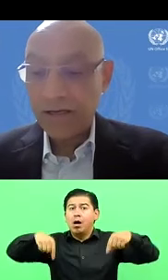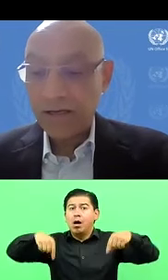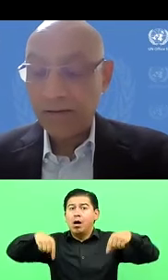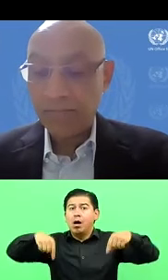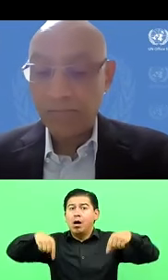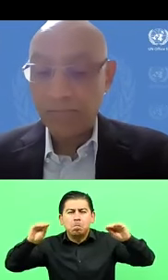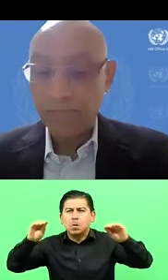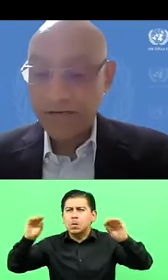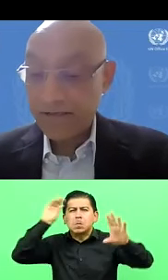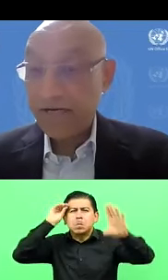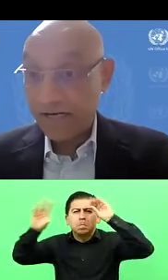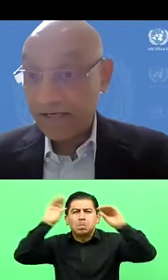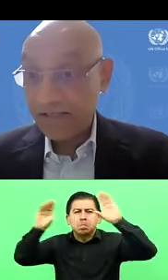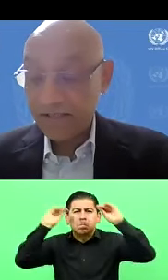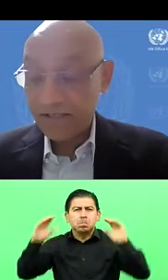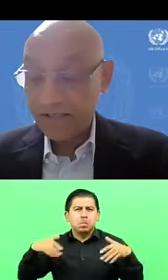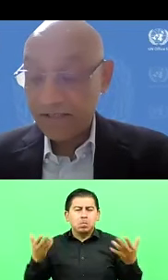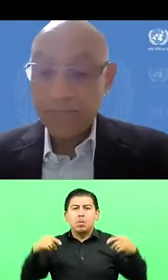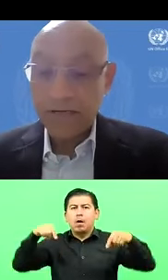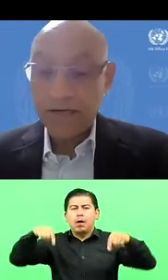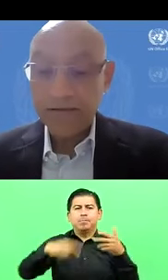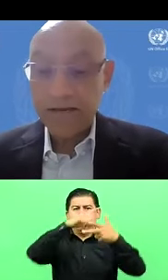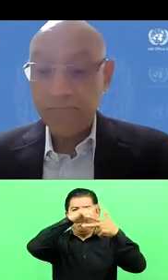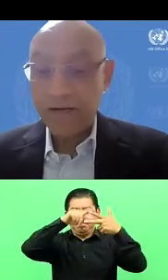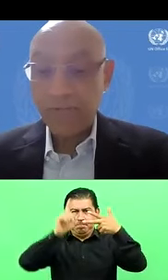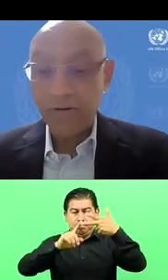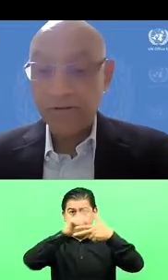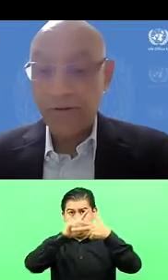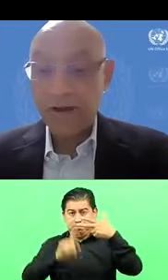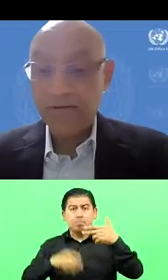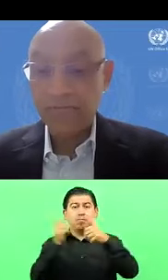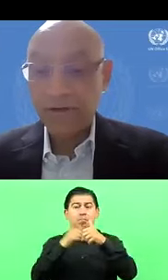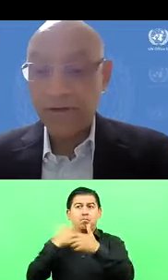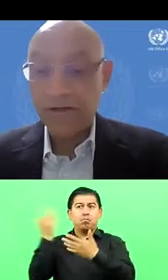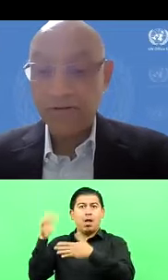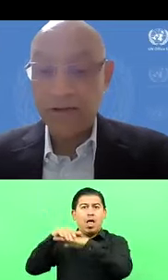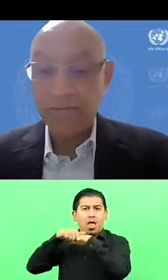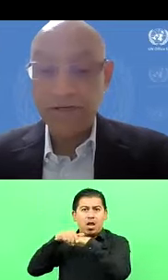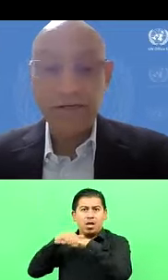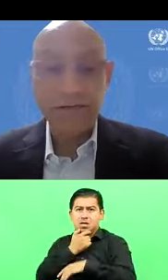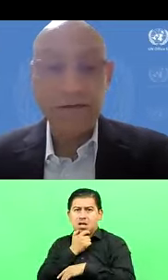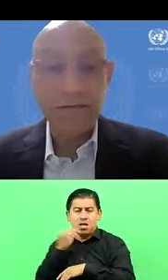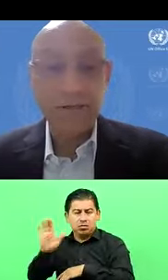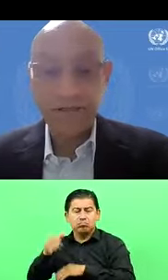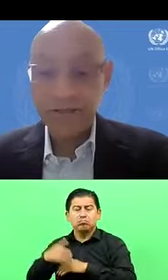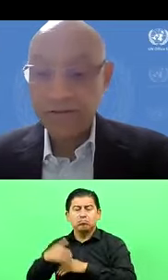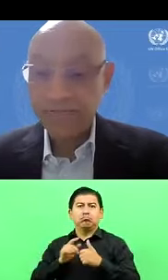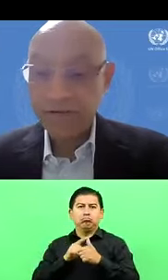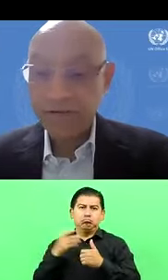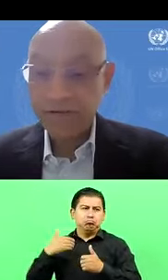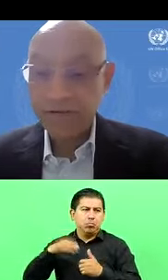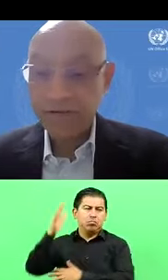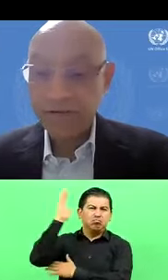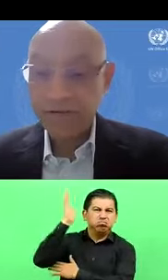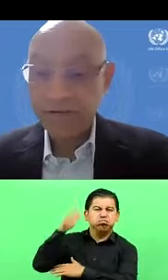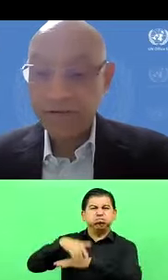be presented in English. But at the same time, we also have simultaneous interpretation